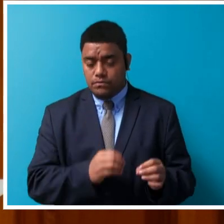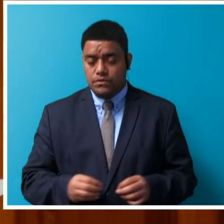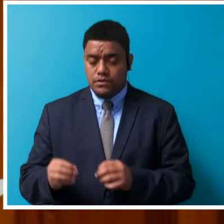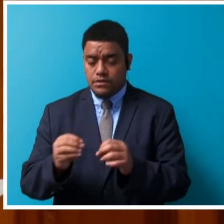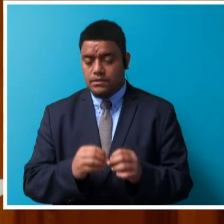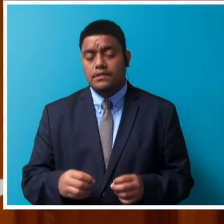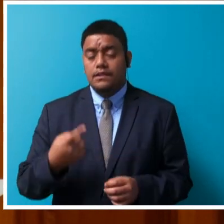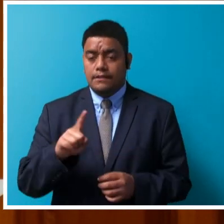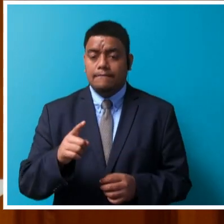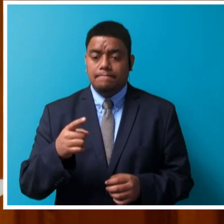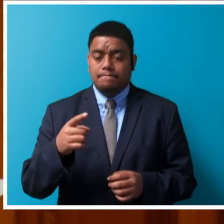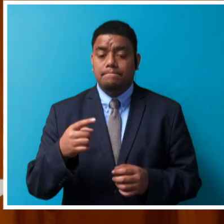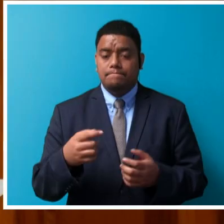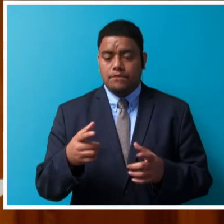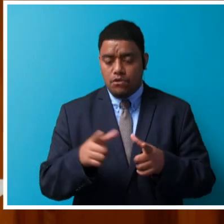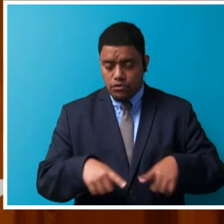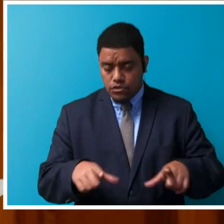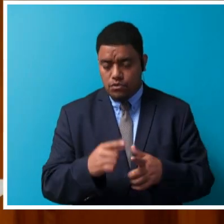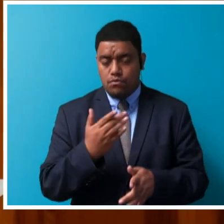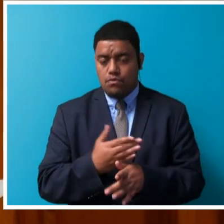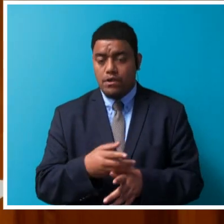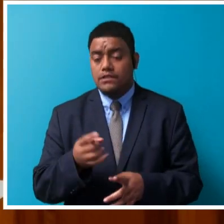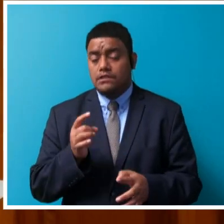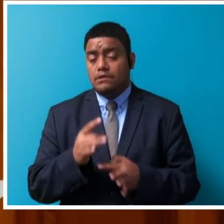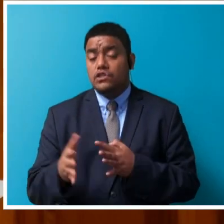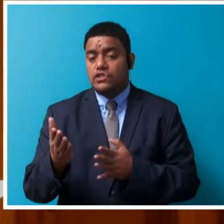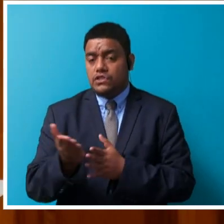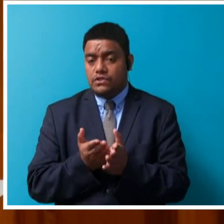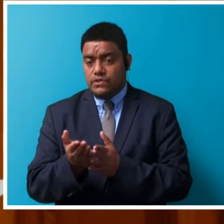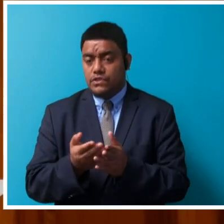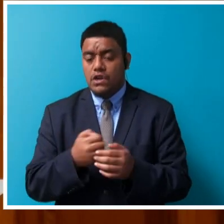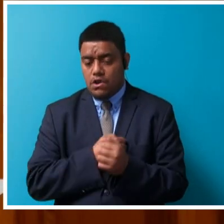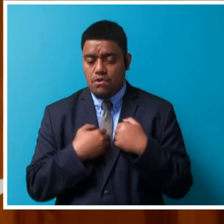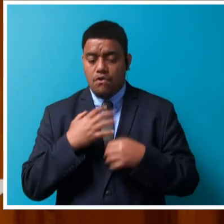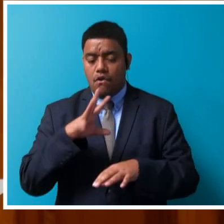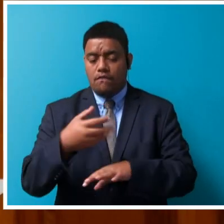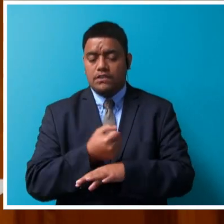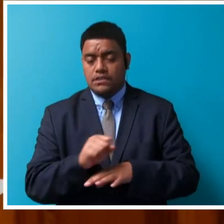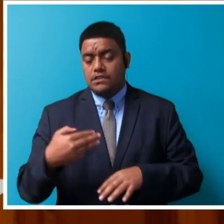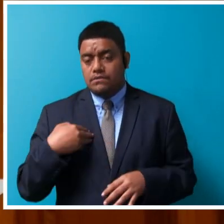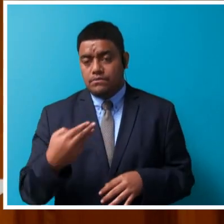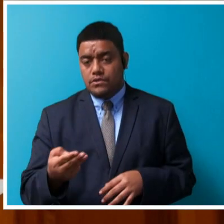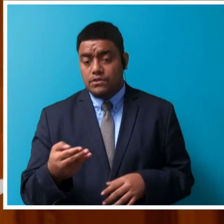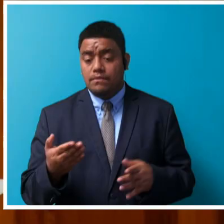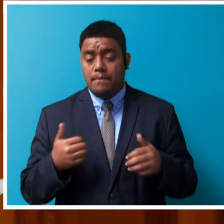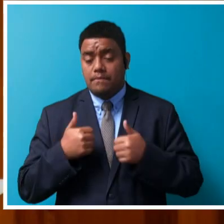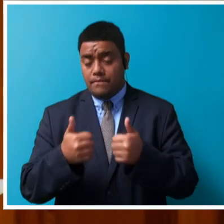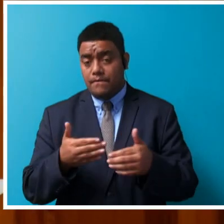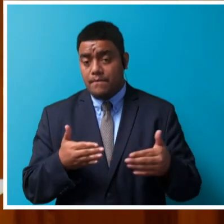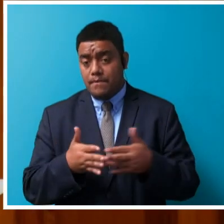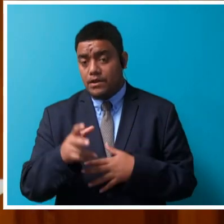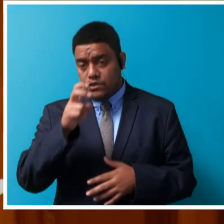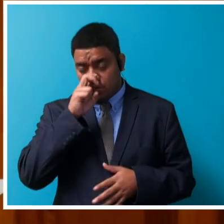inputs, diplomatic logistics, and specialized global services across our overseas missions, all driven by strict